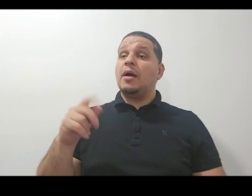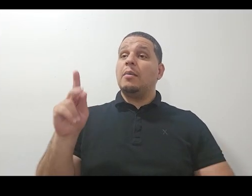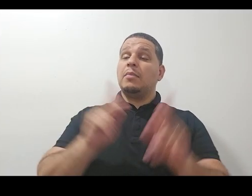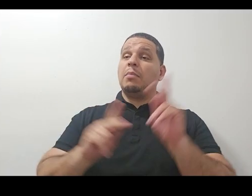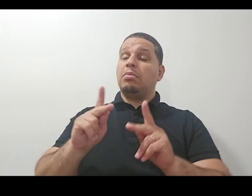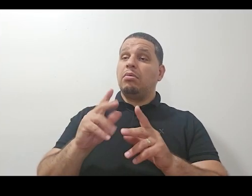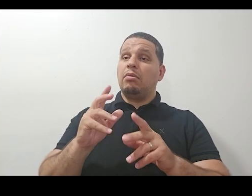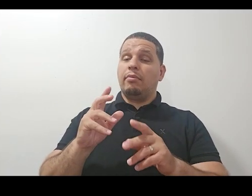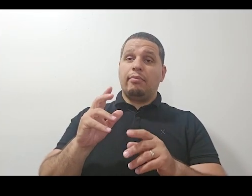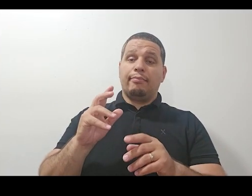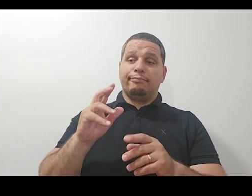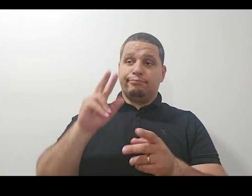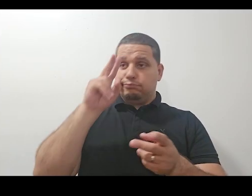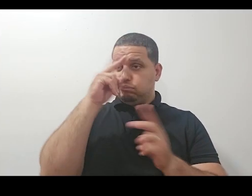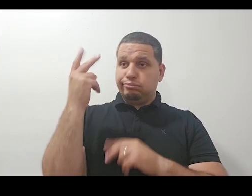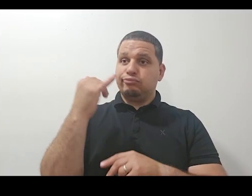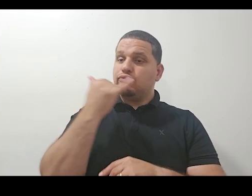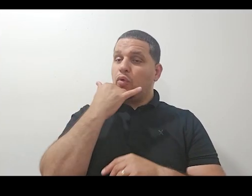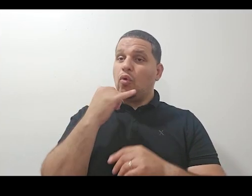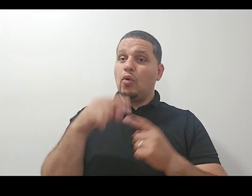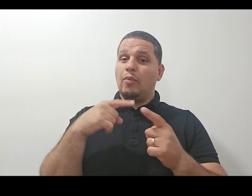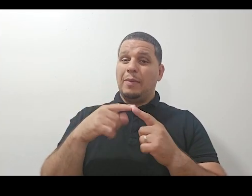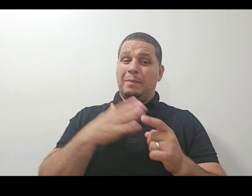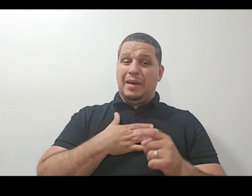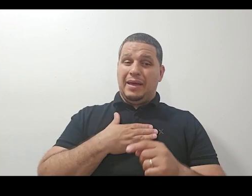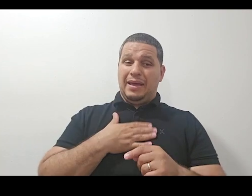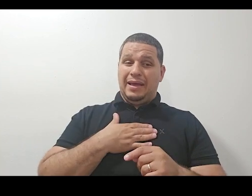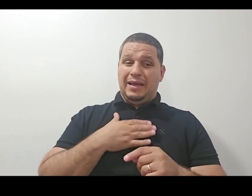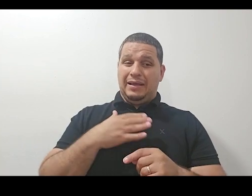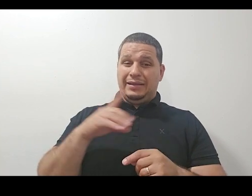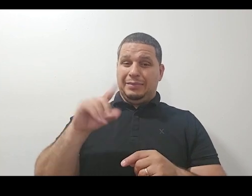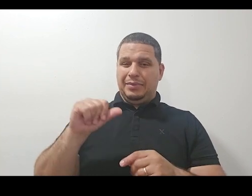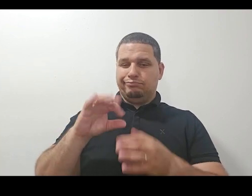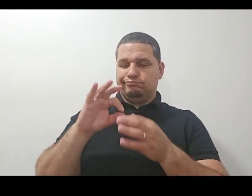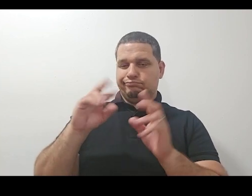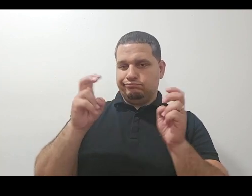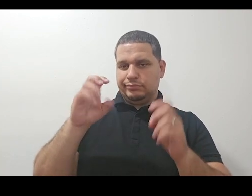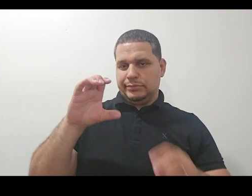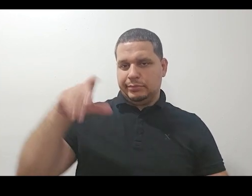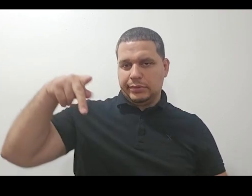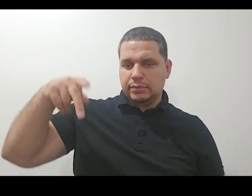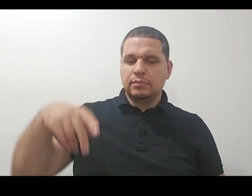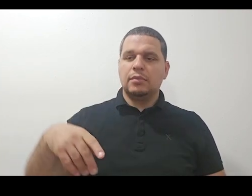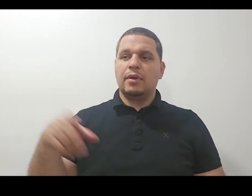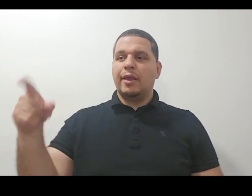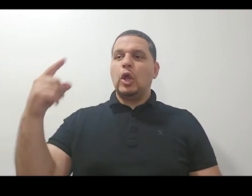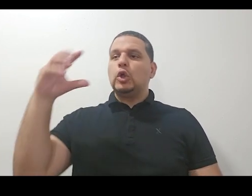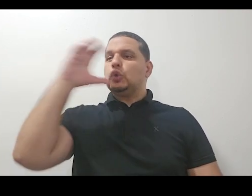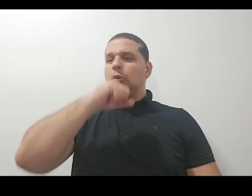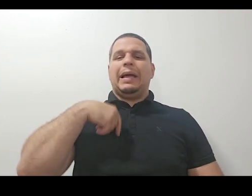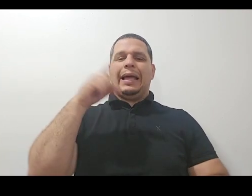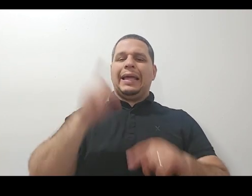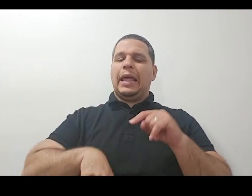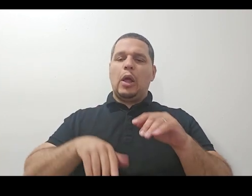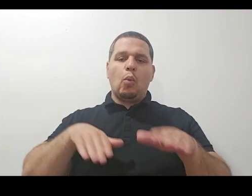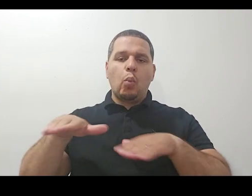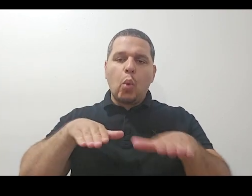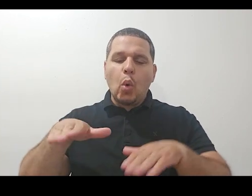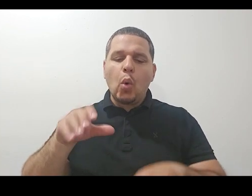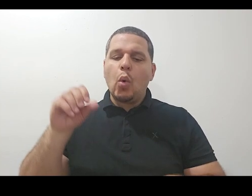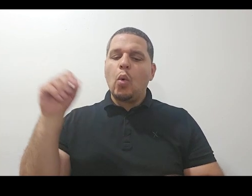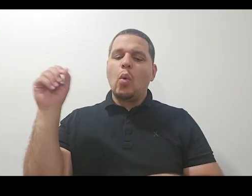got wrong about me with my disability, which is cerebral palsy, is that they assume that I can't walk or